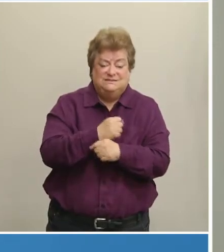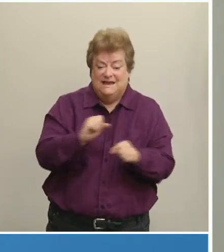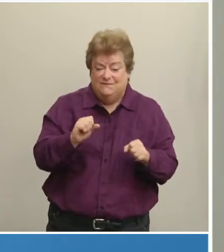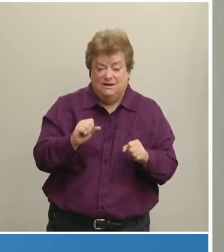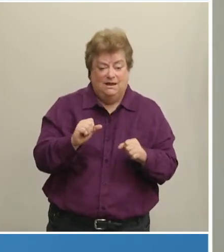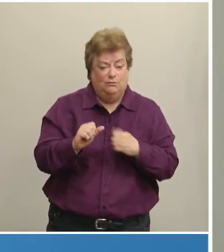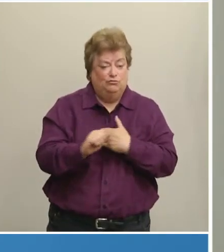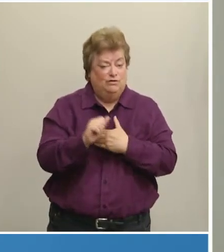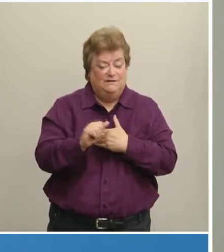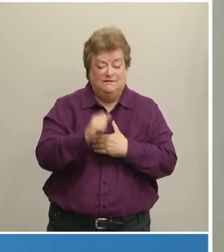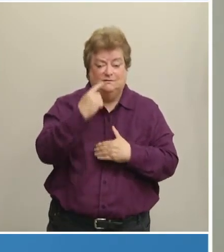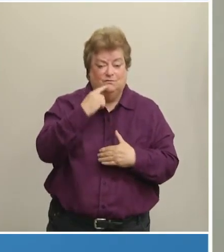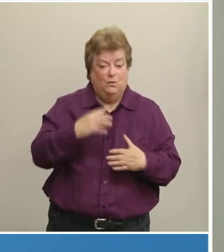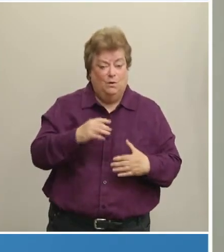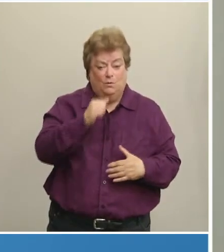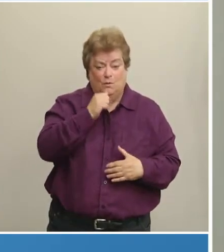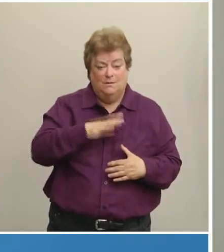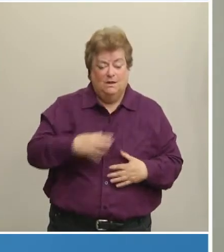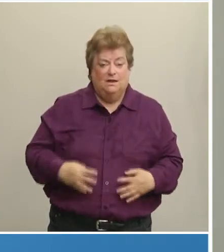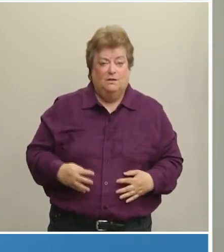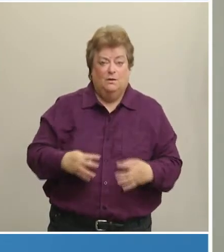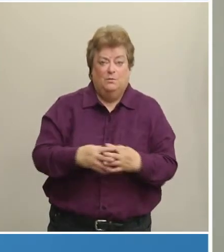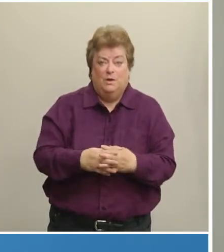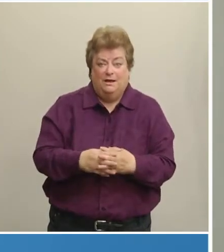Self-reported information on COVID